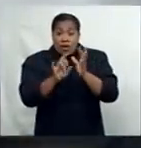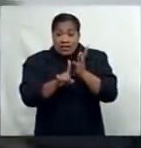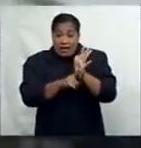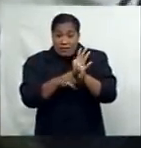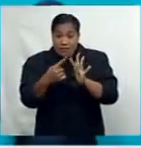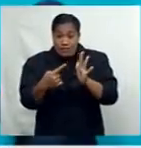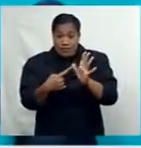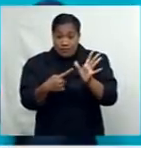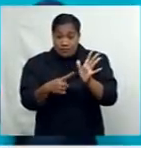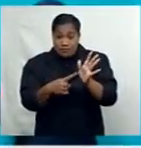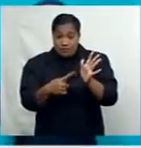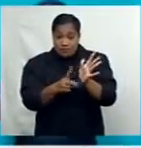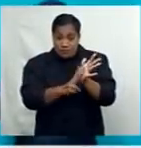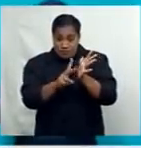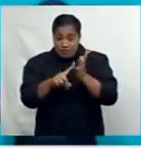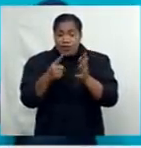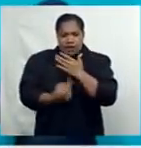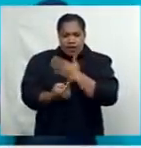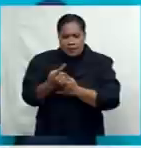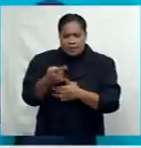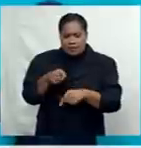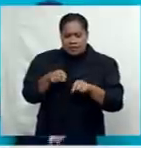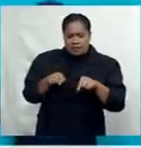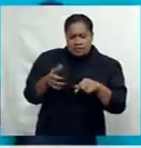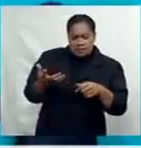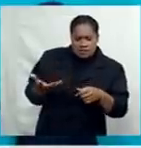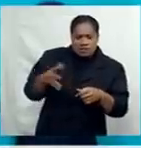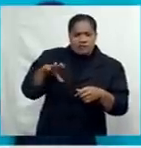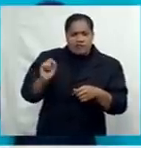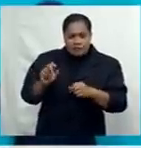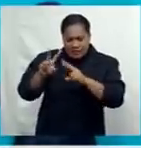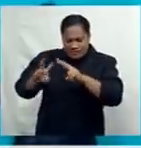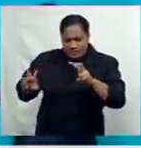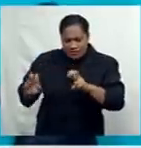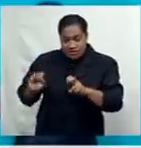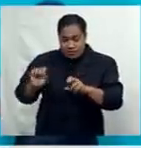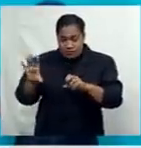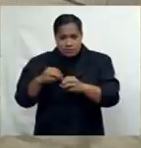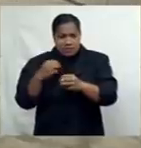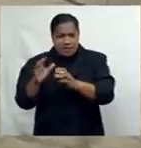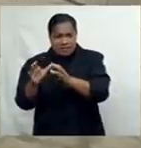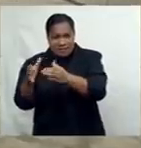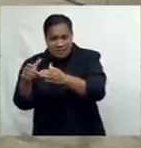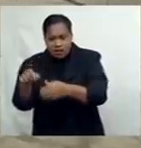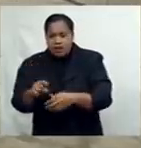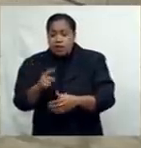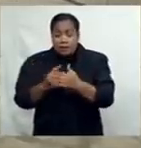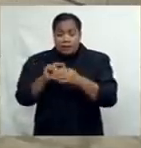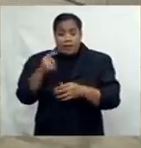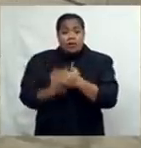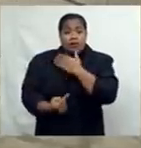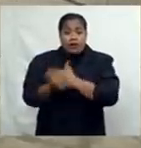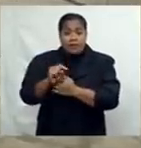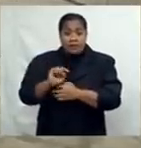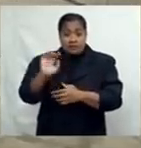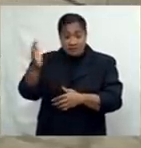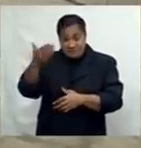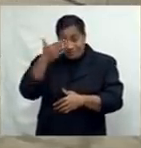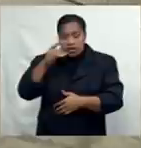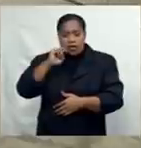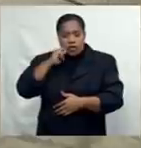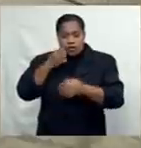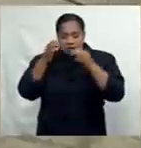an internal investigation by the party, adding that the outcome of the investigation will decide Bulitavu's fate